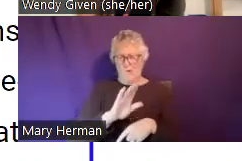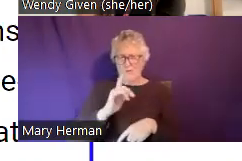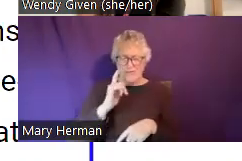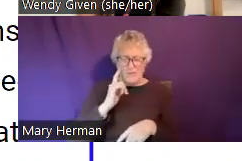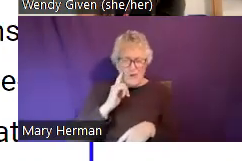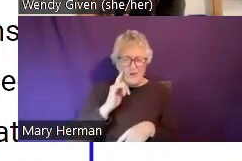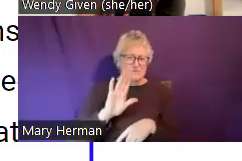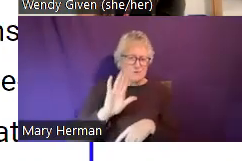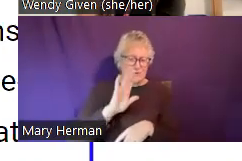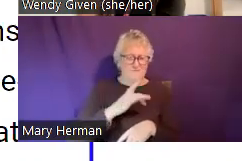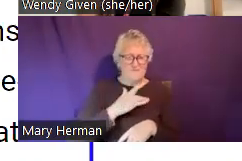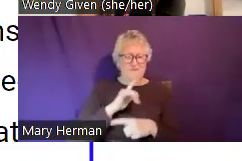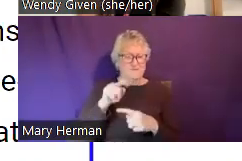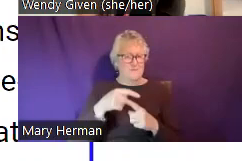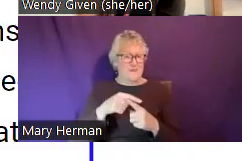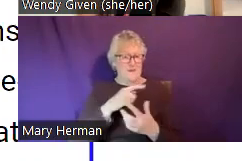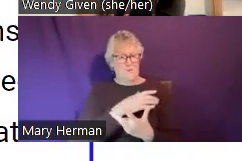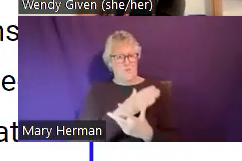experienced.